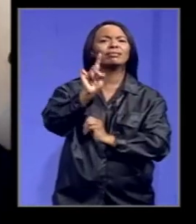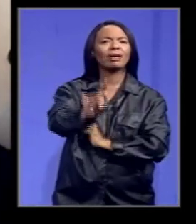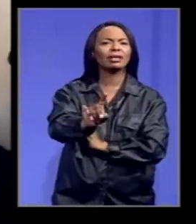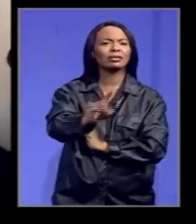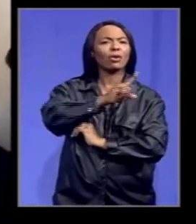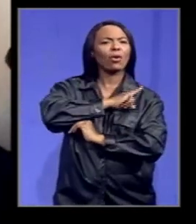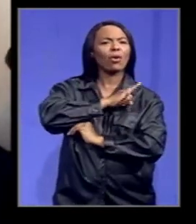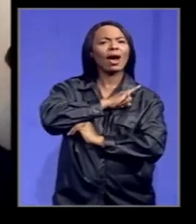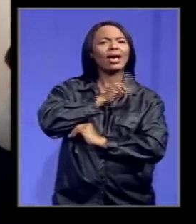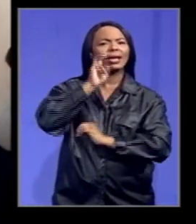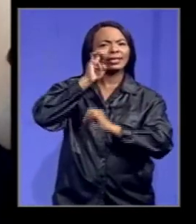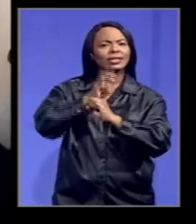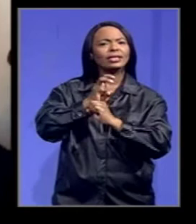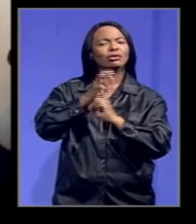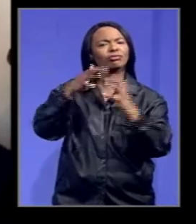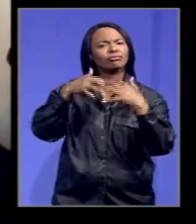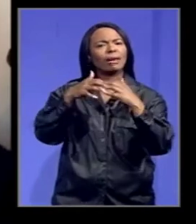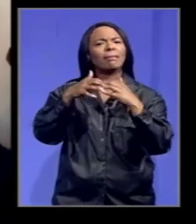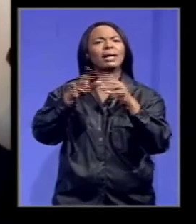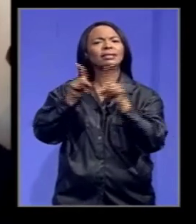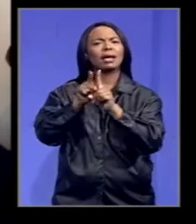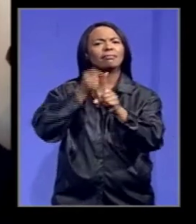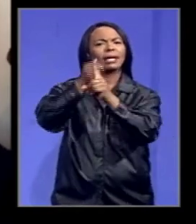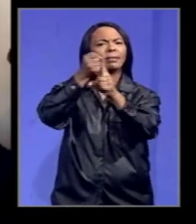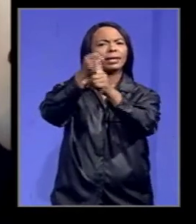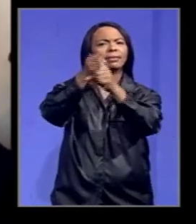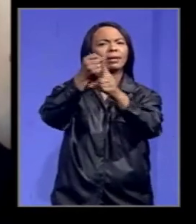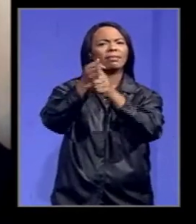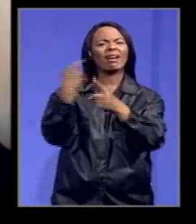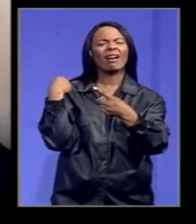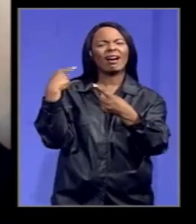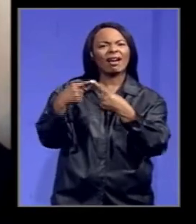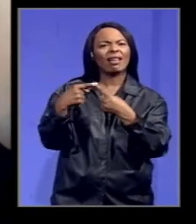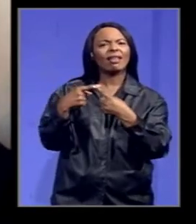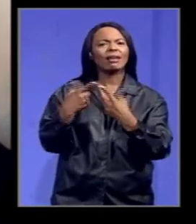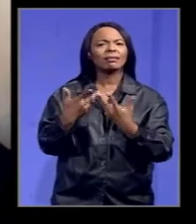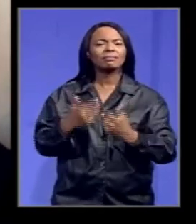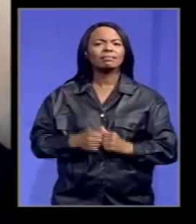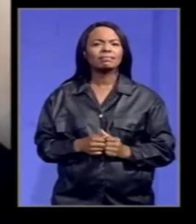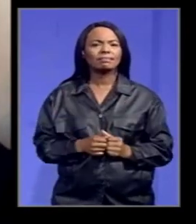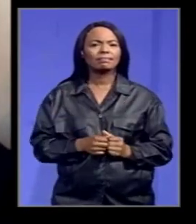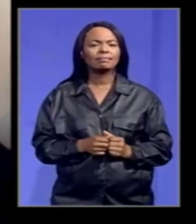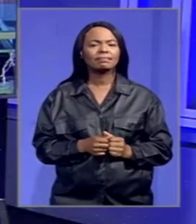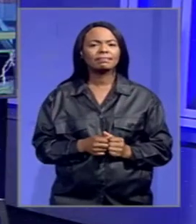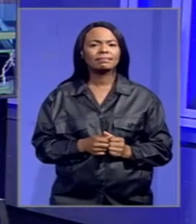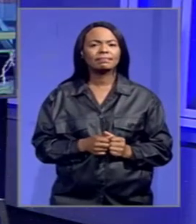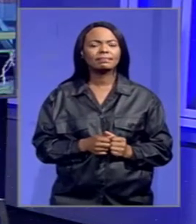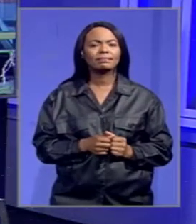etse tsoseletso ya ho tsoselletsa diketsahalo tse fetileng.